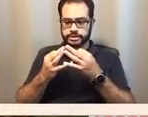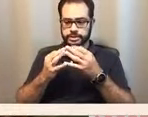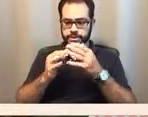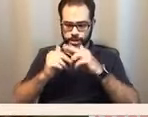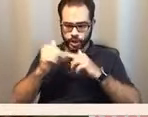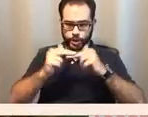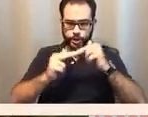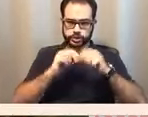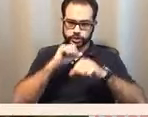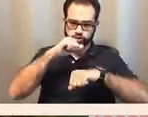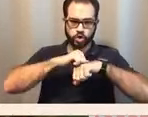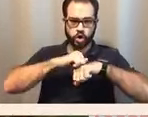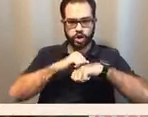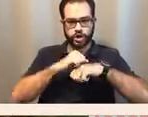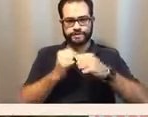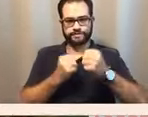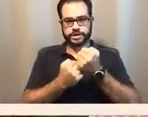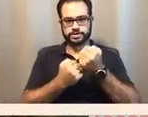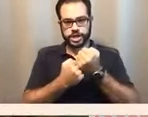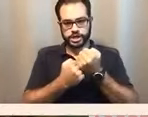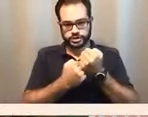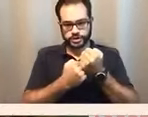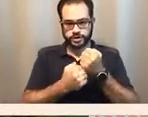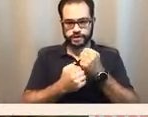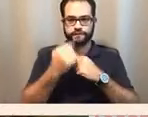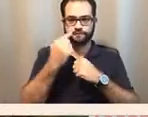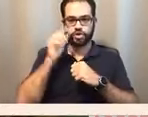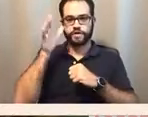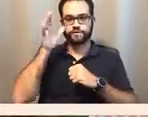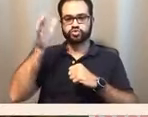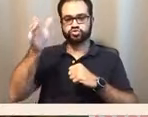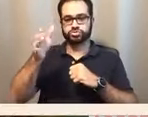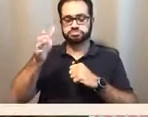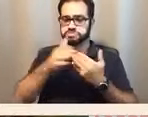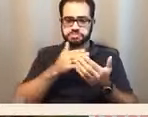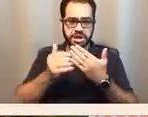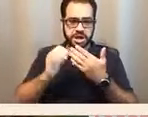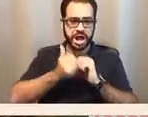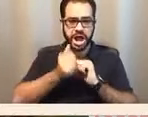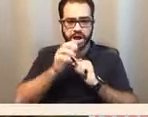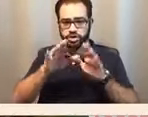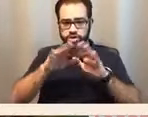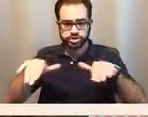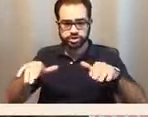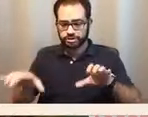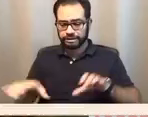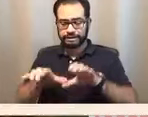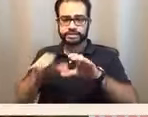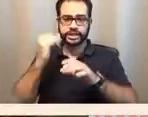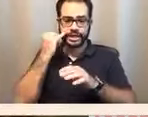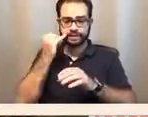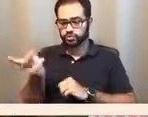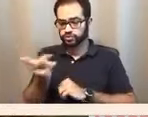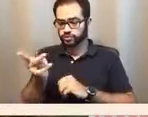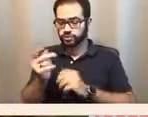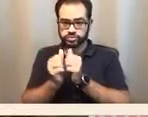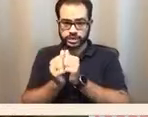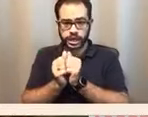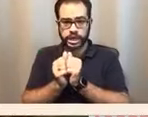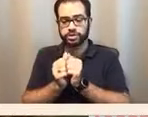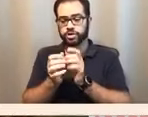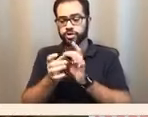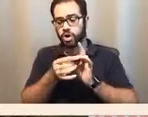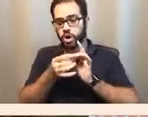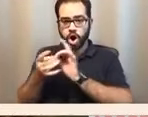for the future. No matter how your children may act, if you're together and you're in harmony, it's going to